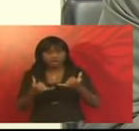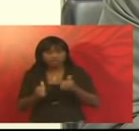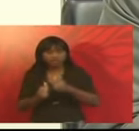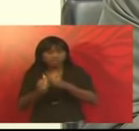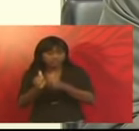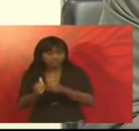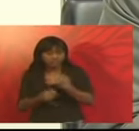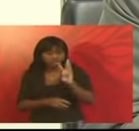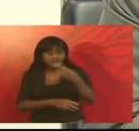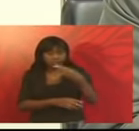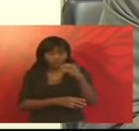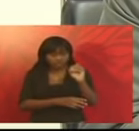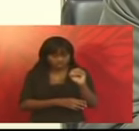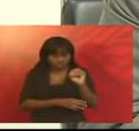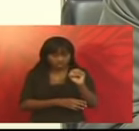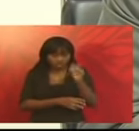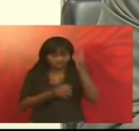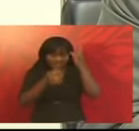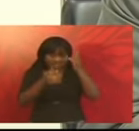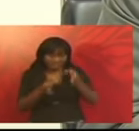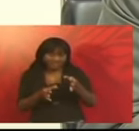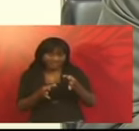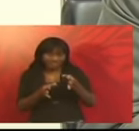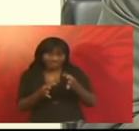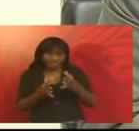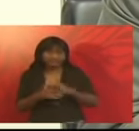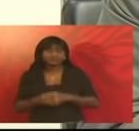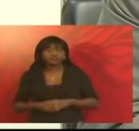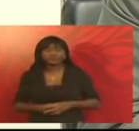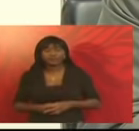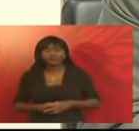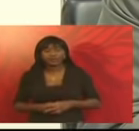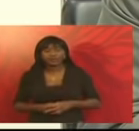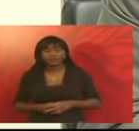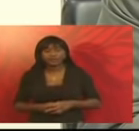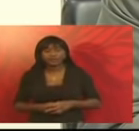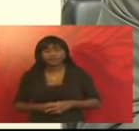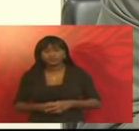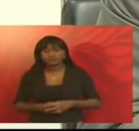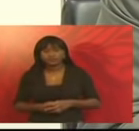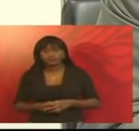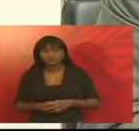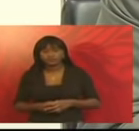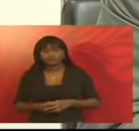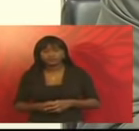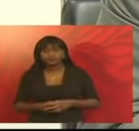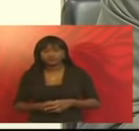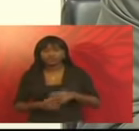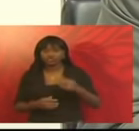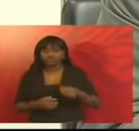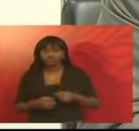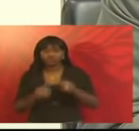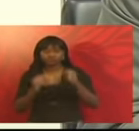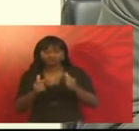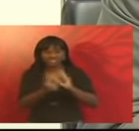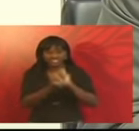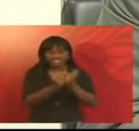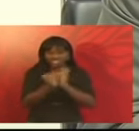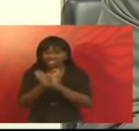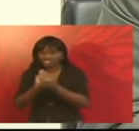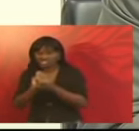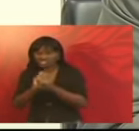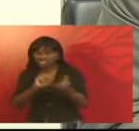decisions on additional therapies both therapies and preventive mechanisms in a rapidly changing